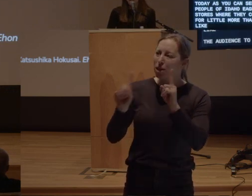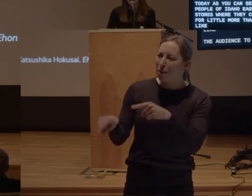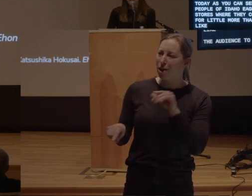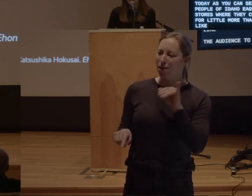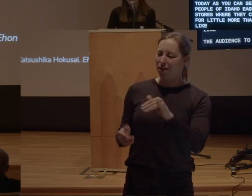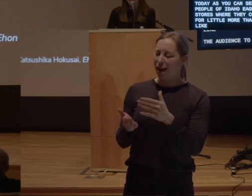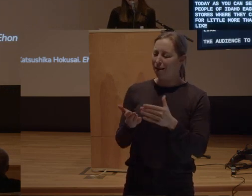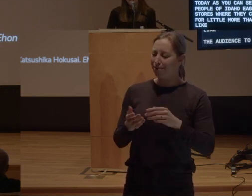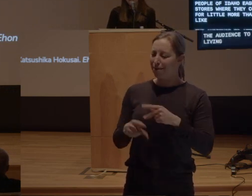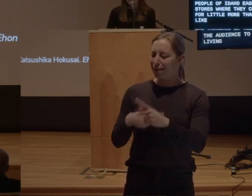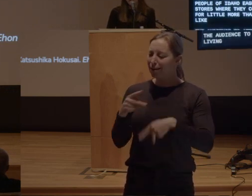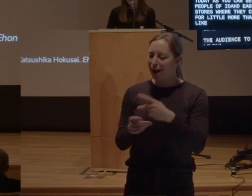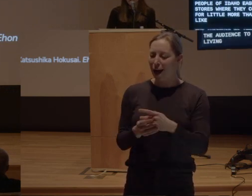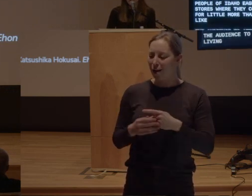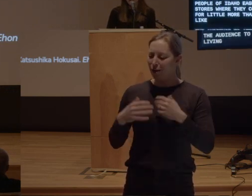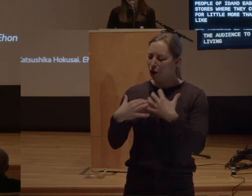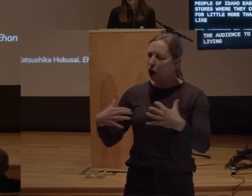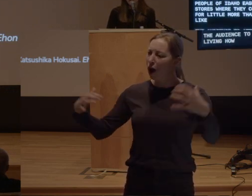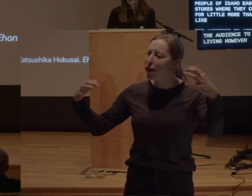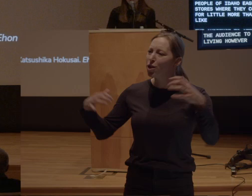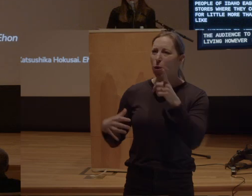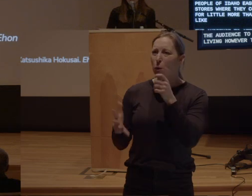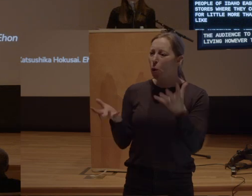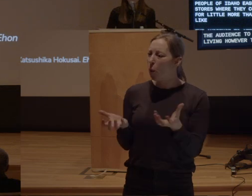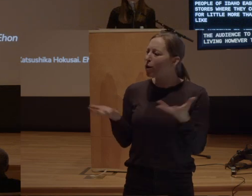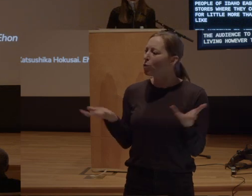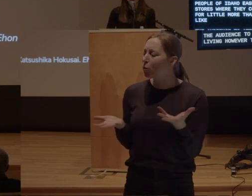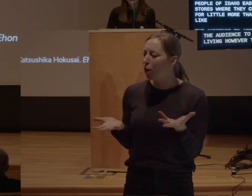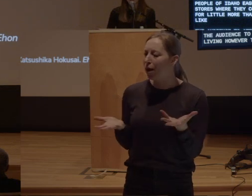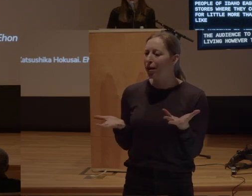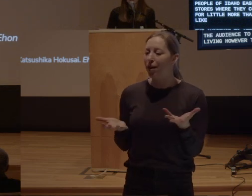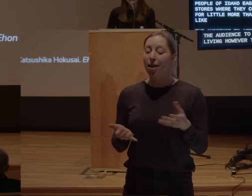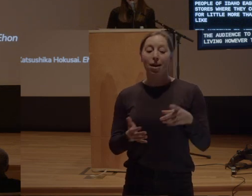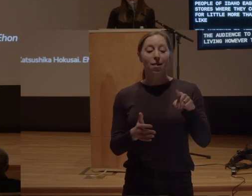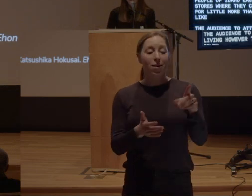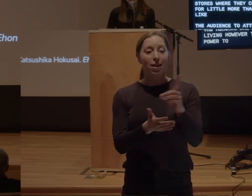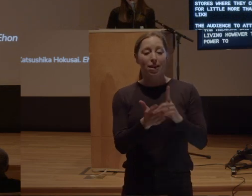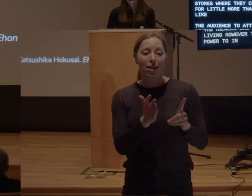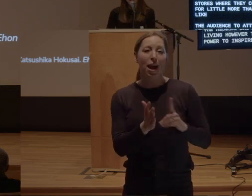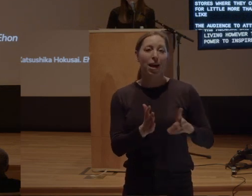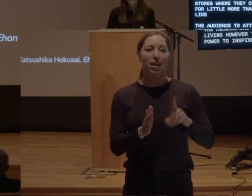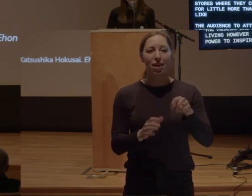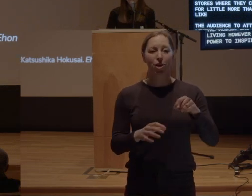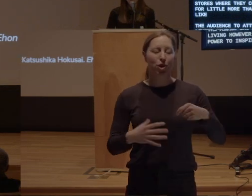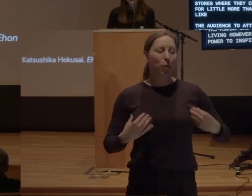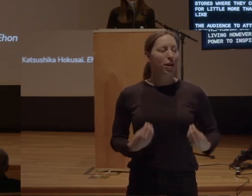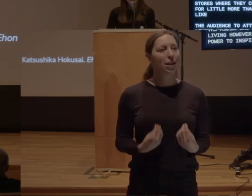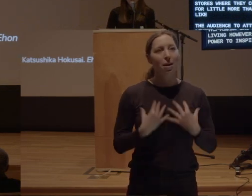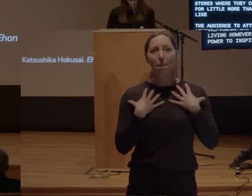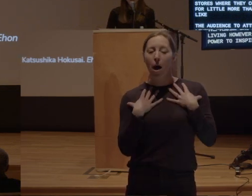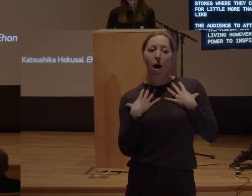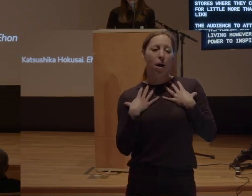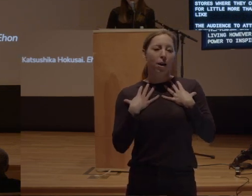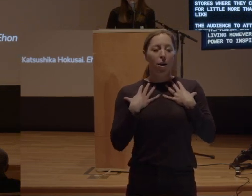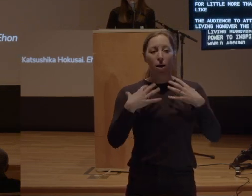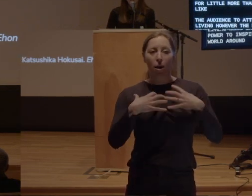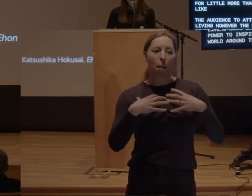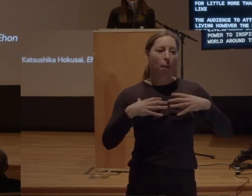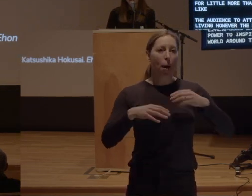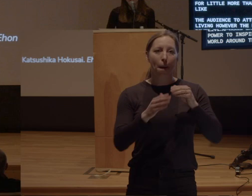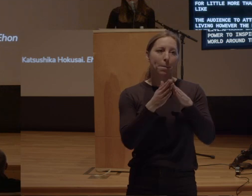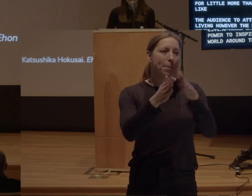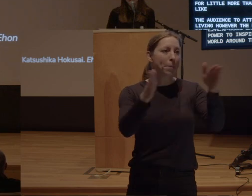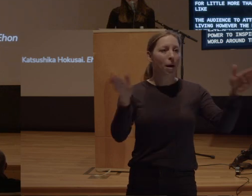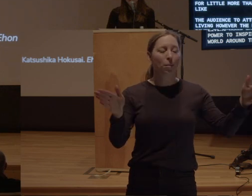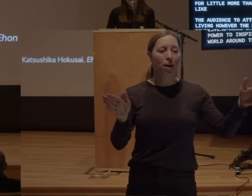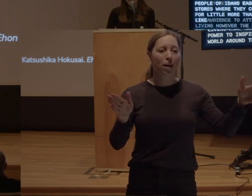make a living. However, their best designs also had the power to inspire the public and make them see the world around them in new